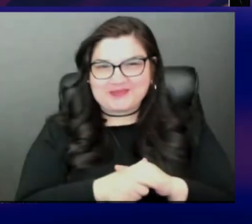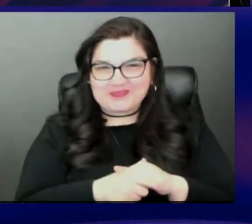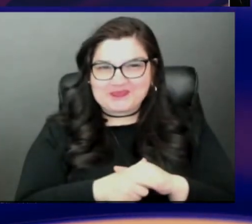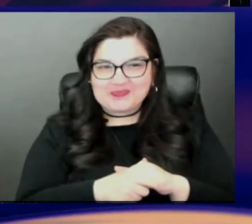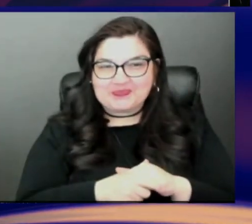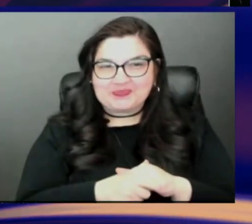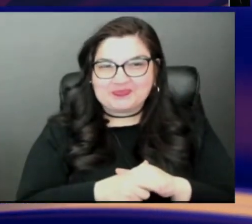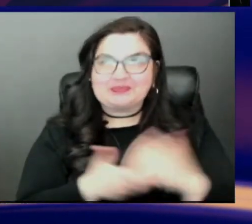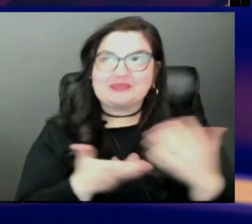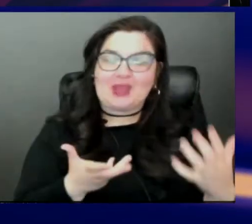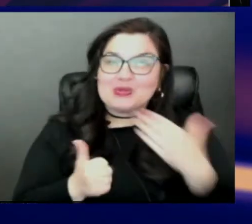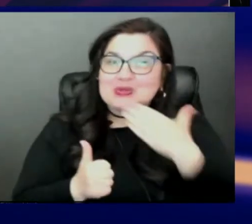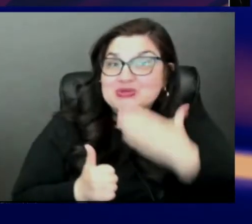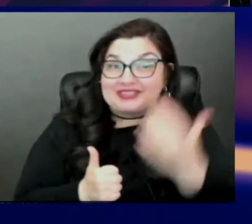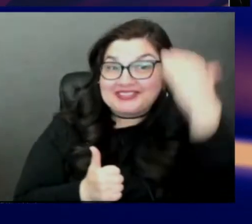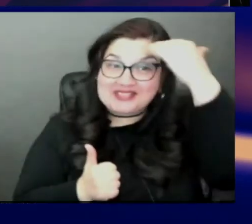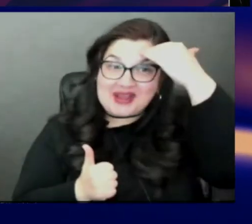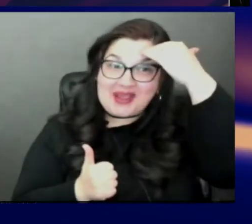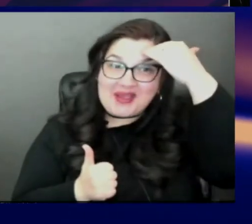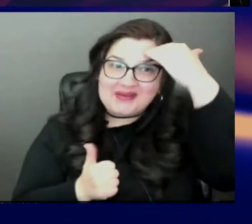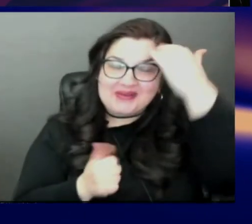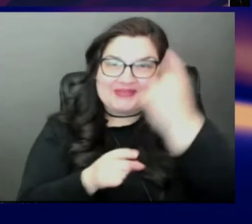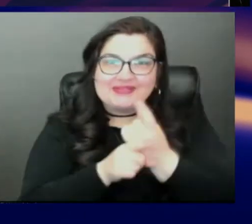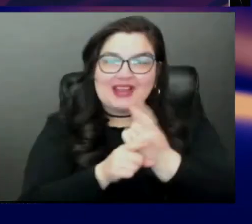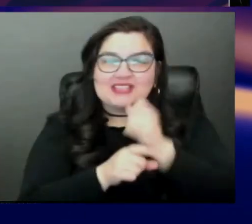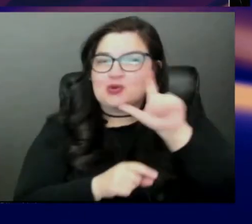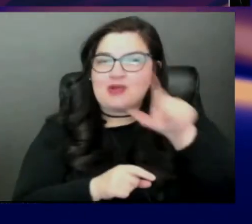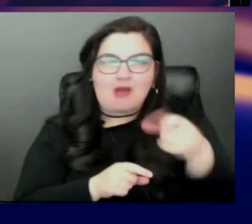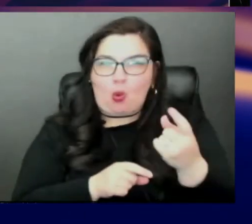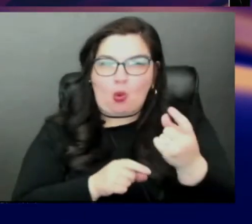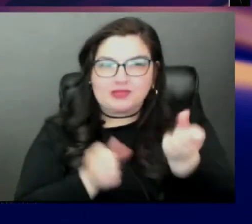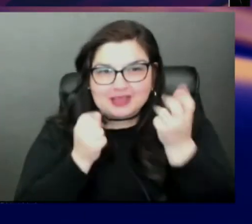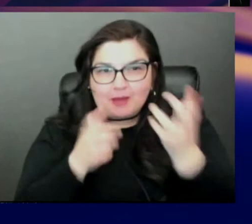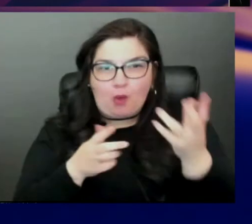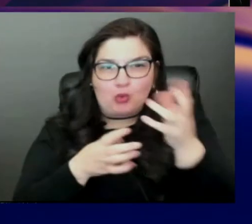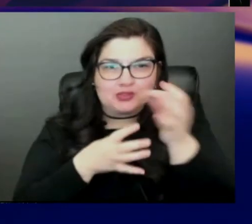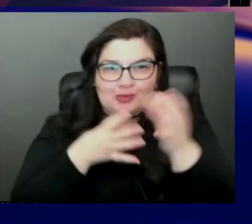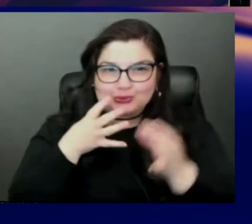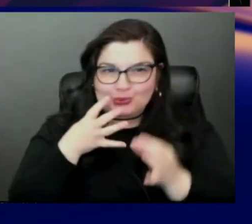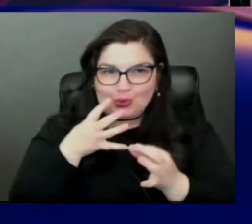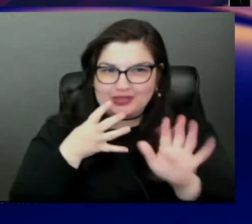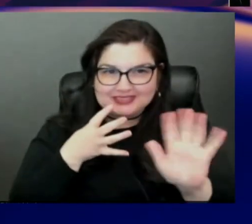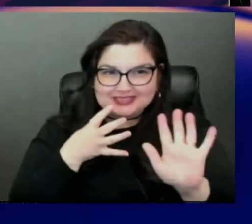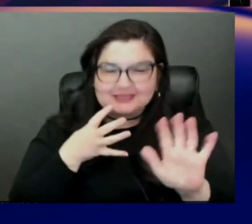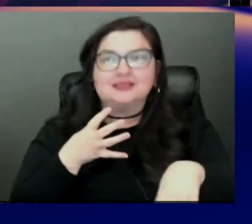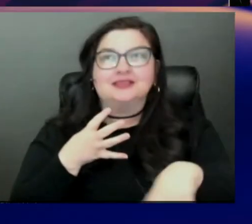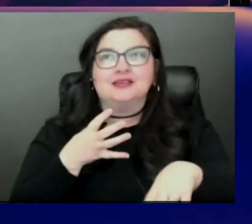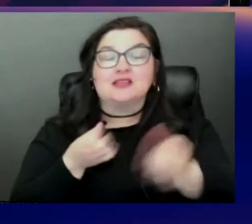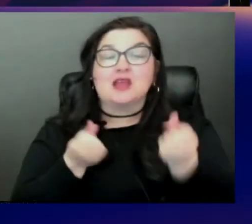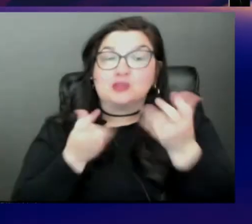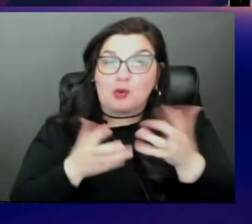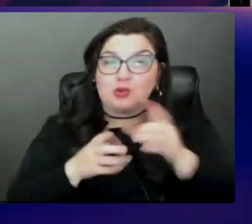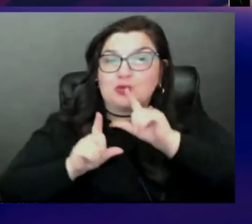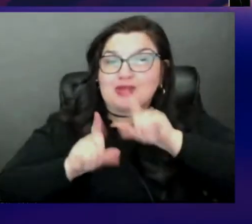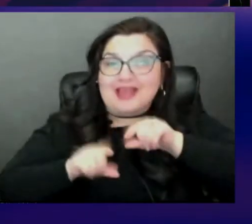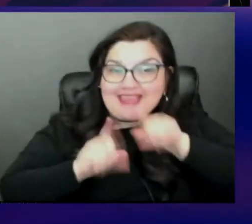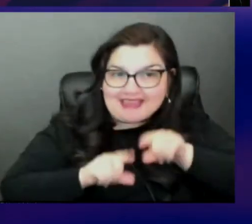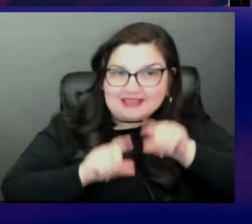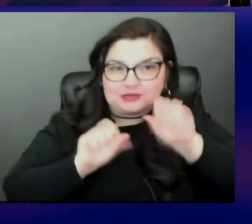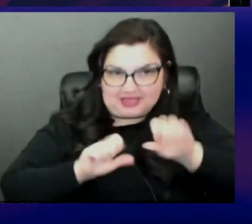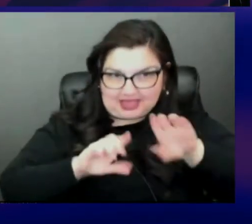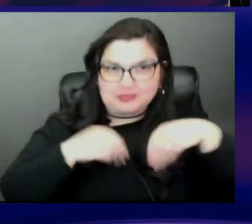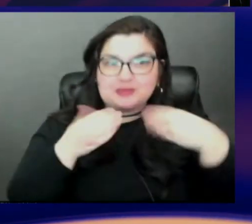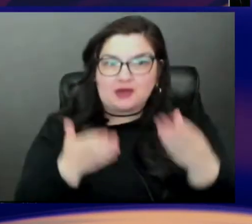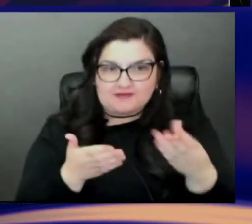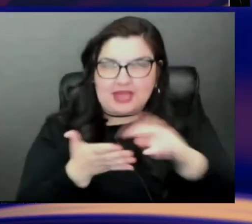Well, it's good to know. Yeah, so it's not just multiple choice. Then there is like there are multiple answers that can be provided, where